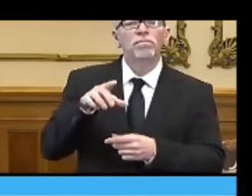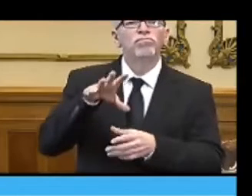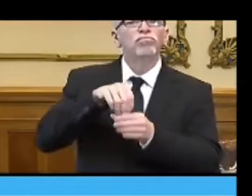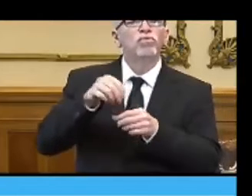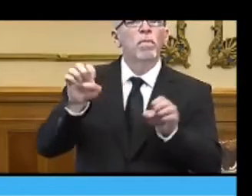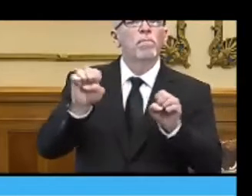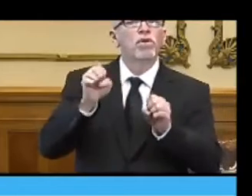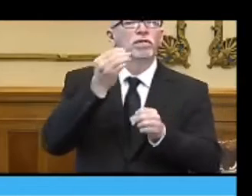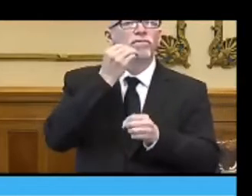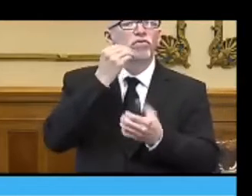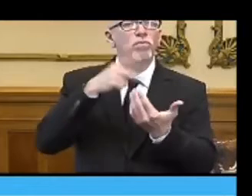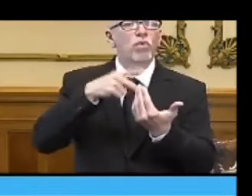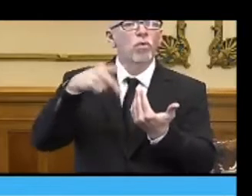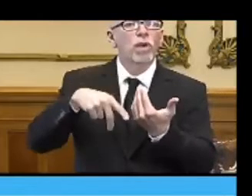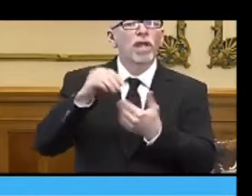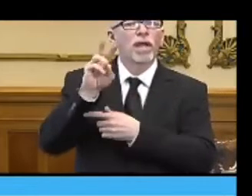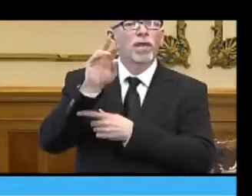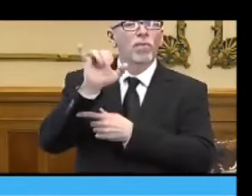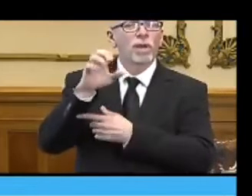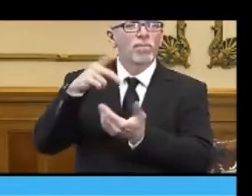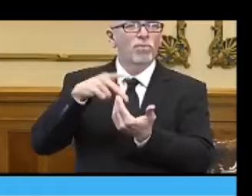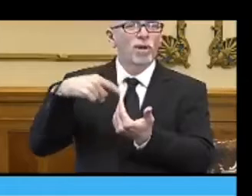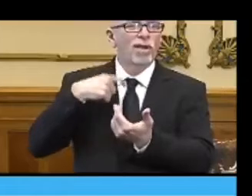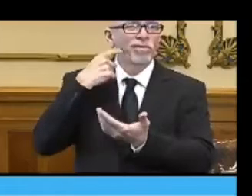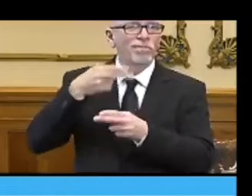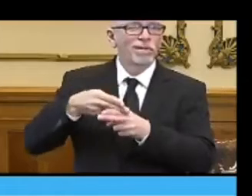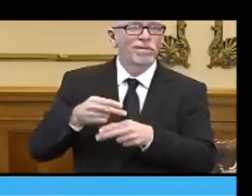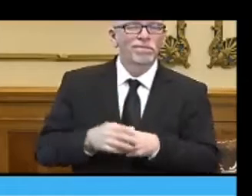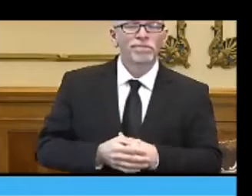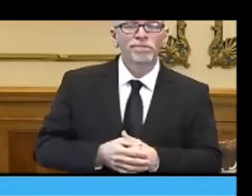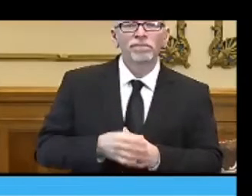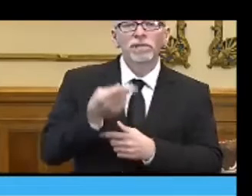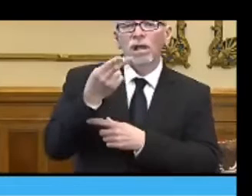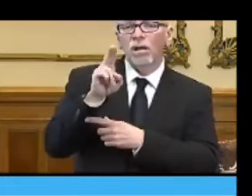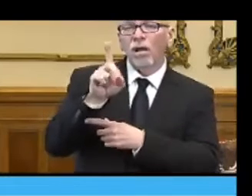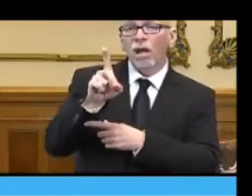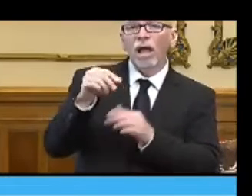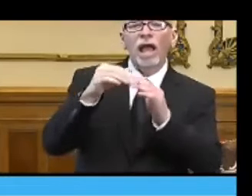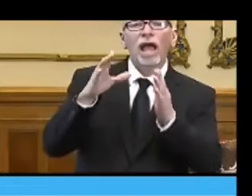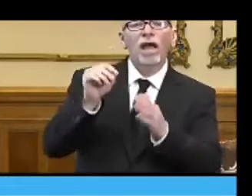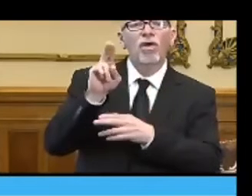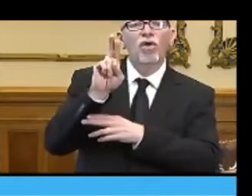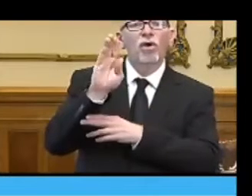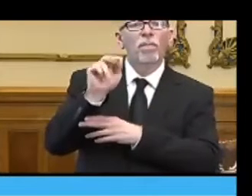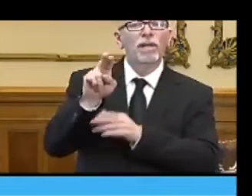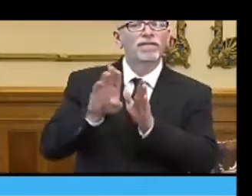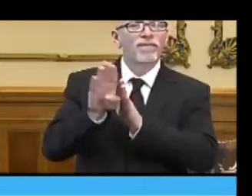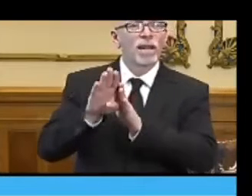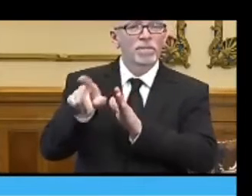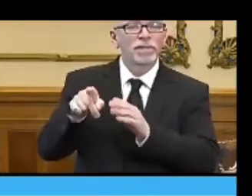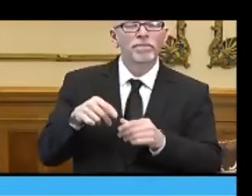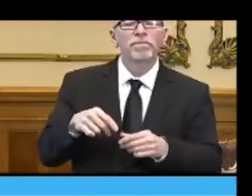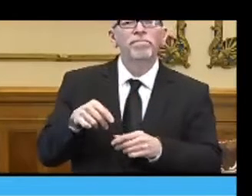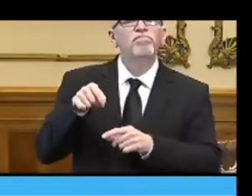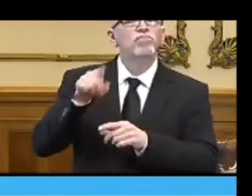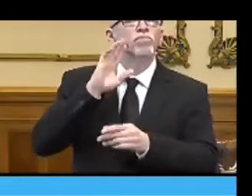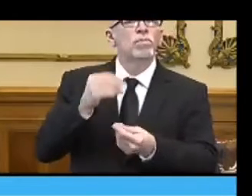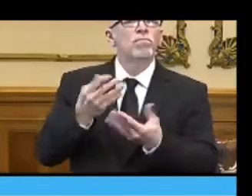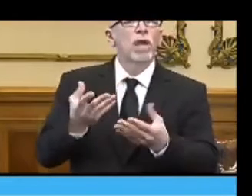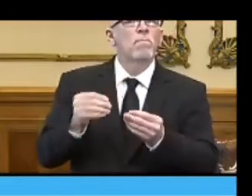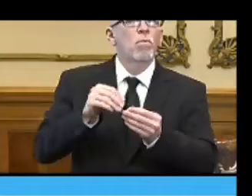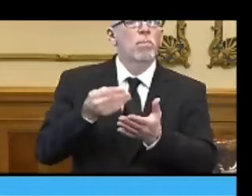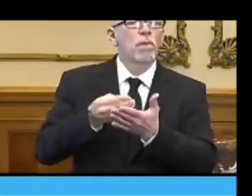emergency food programs and the WIC program that I had mentioned. HUD, Housing and Urban Development, will provide additional